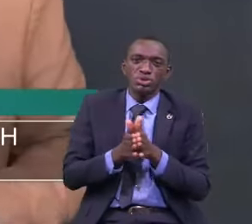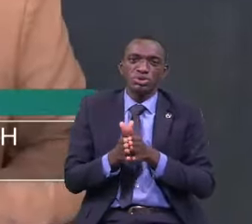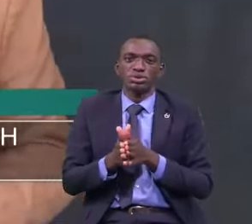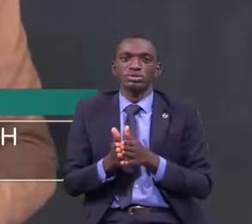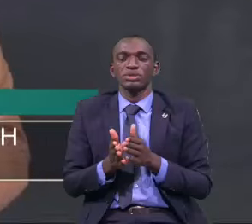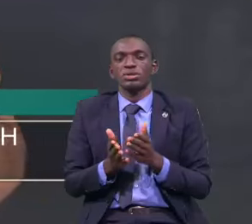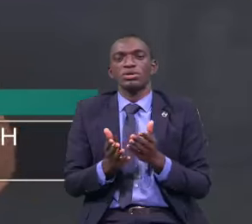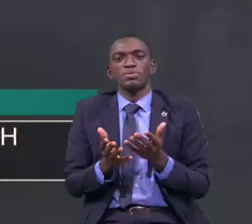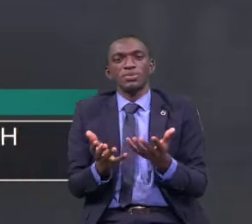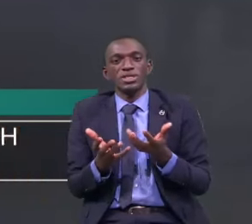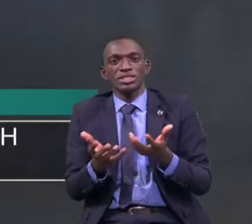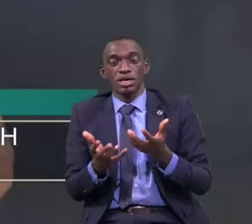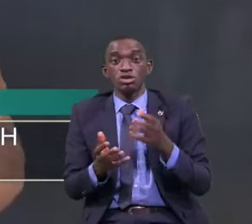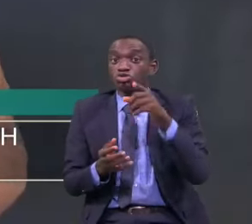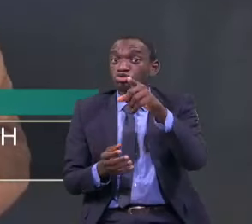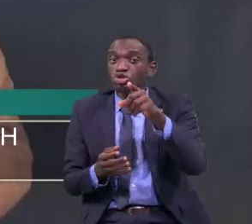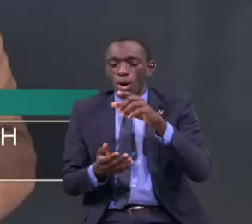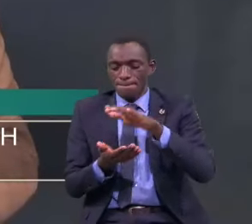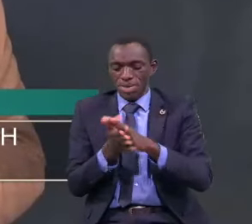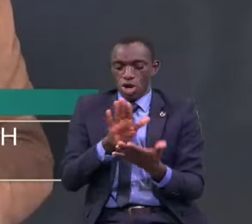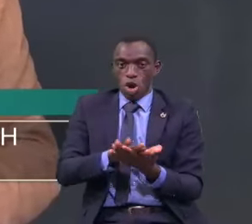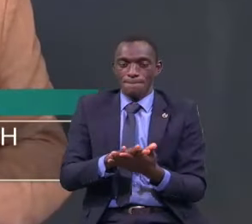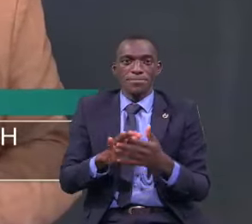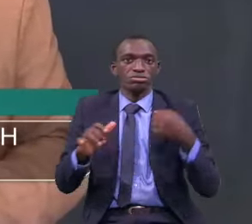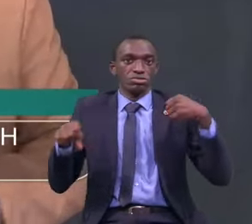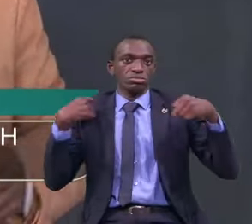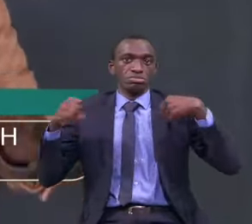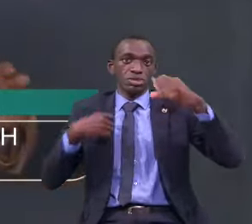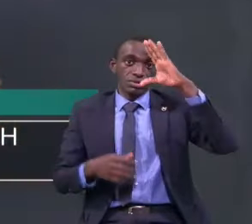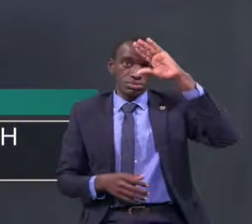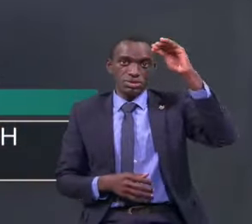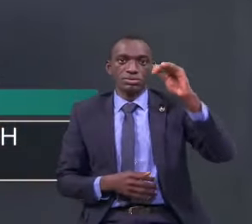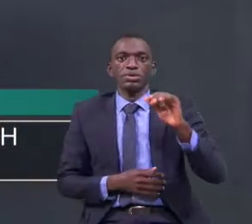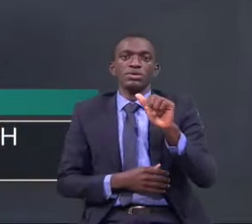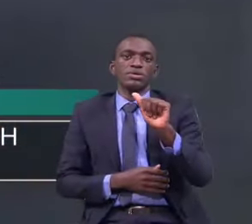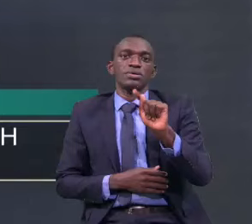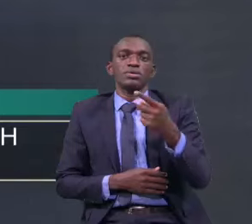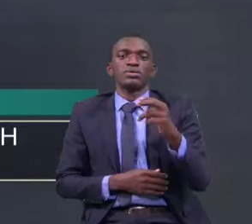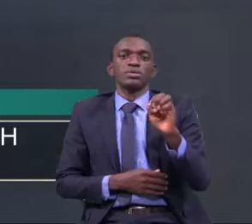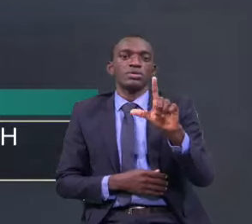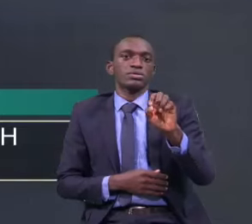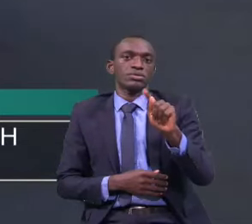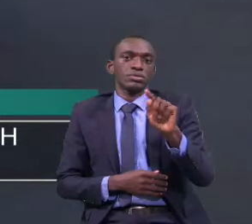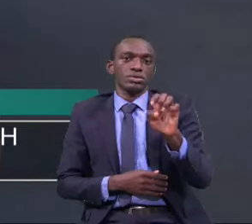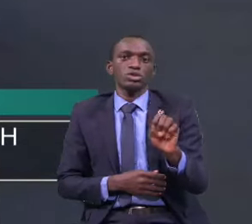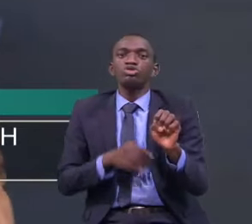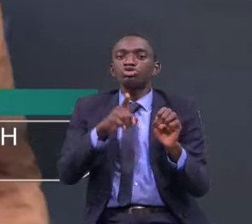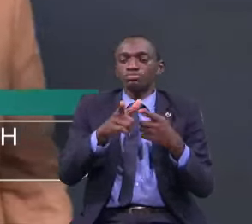Pursuit. You become an athlete. You run on the field.